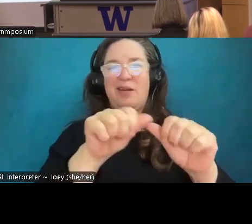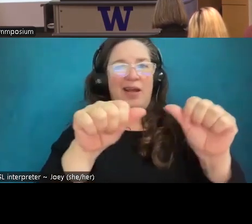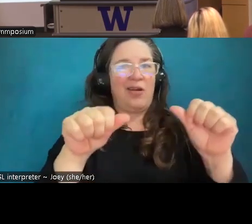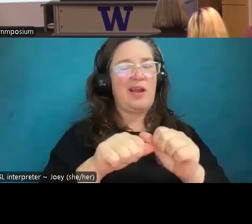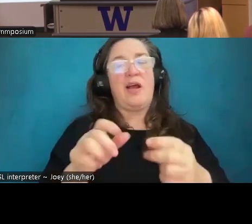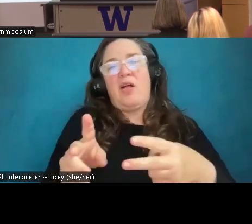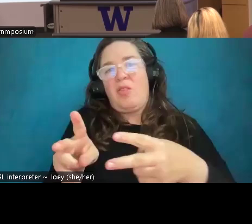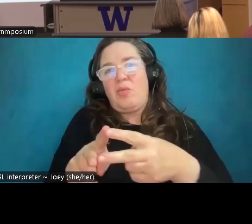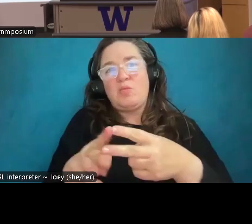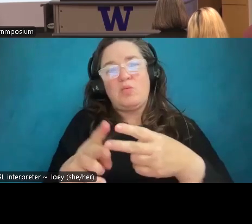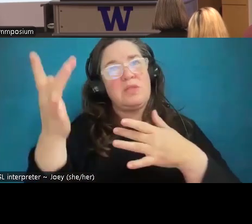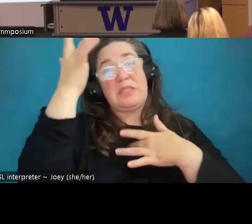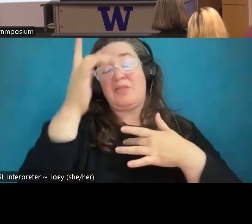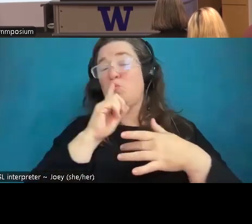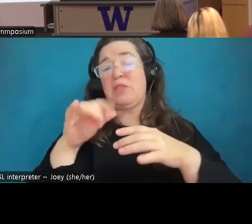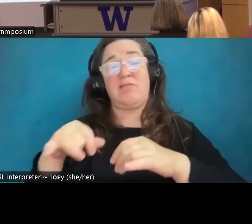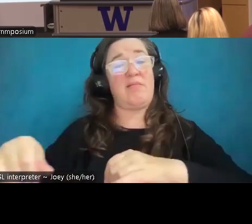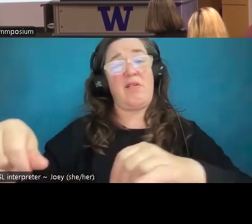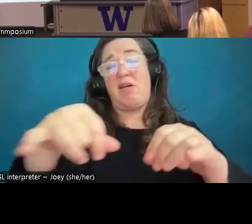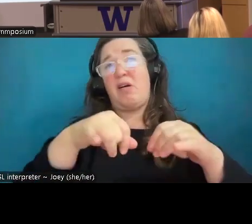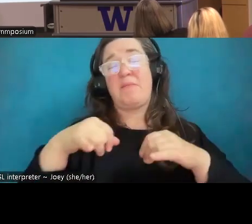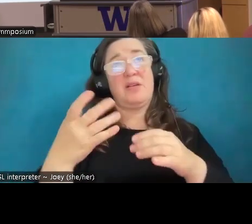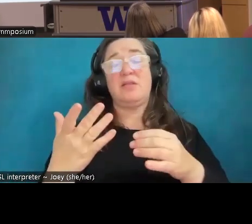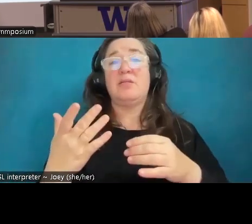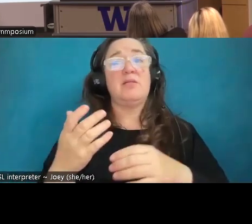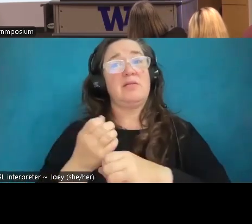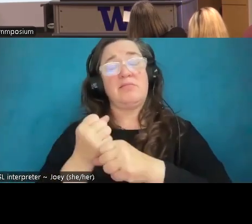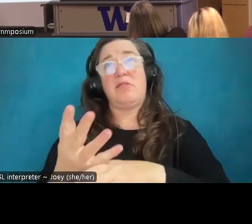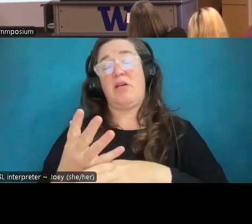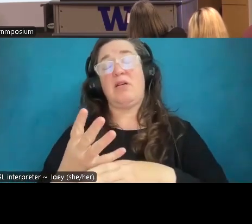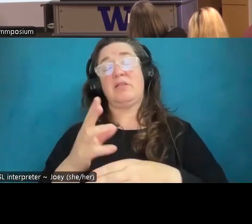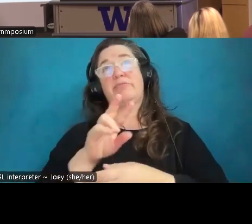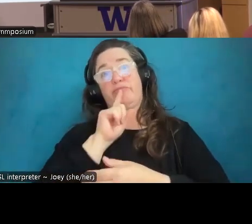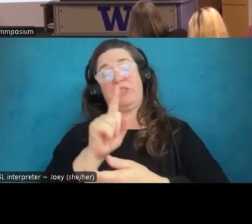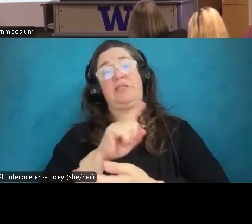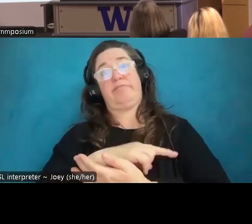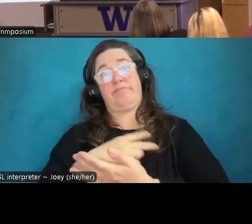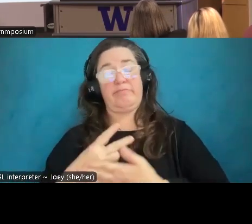oftentimes disabling, important to look out for in long COVID.